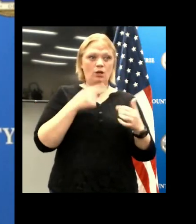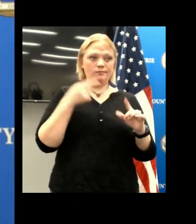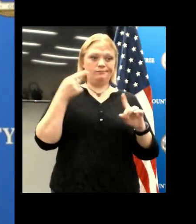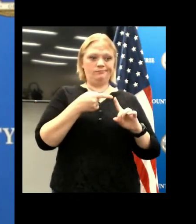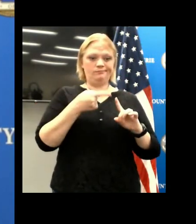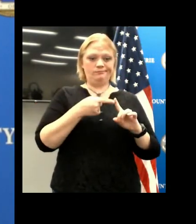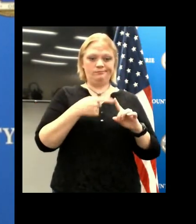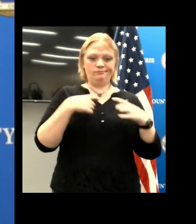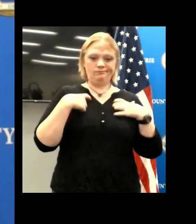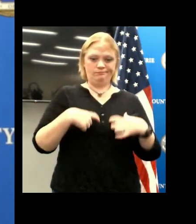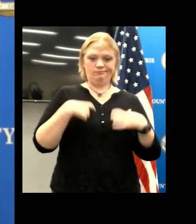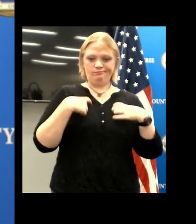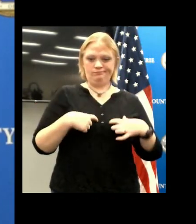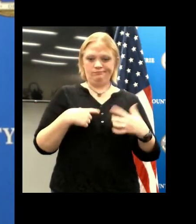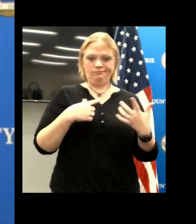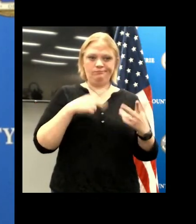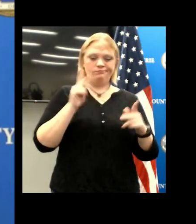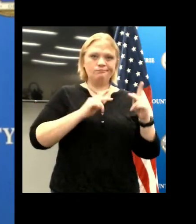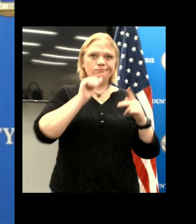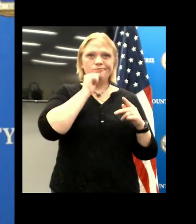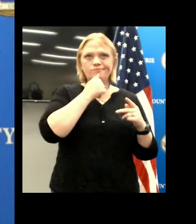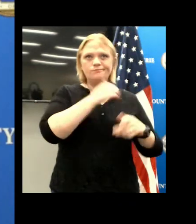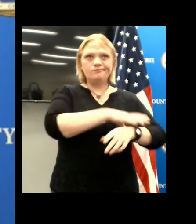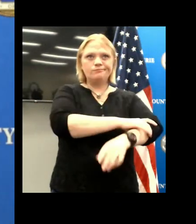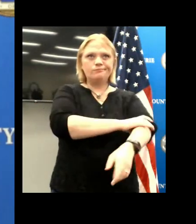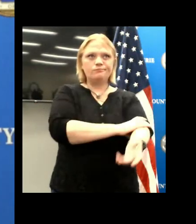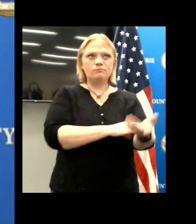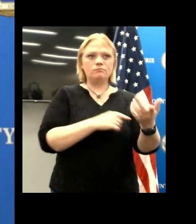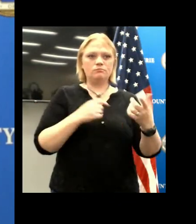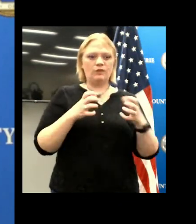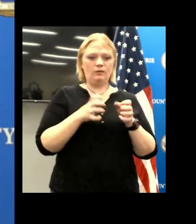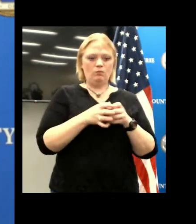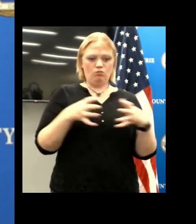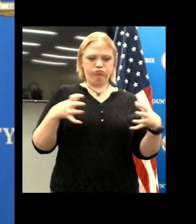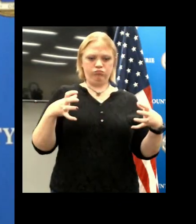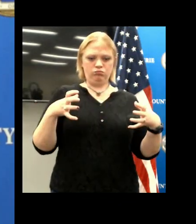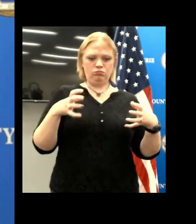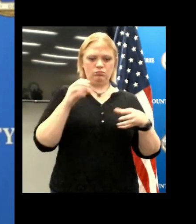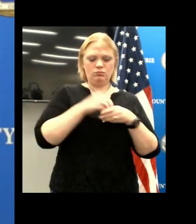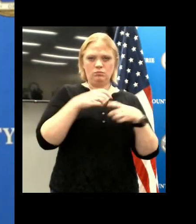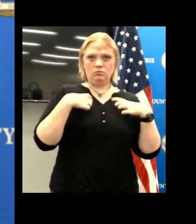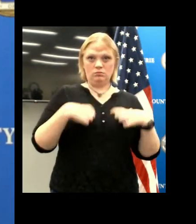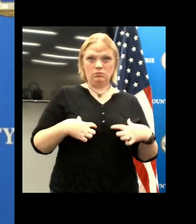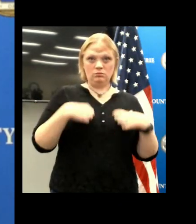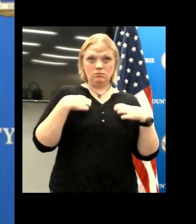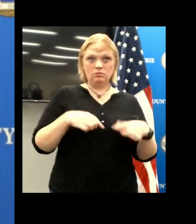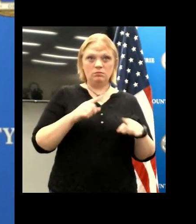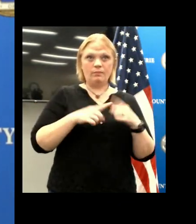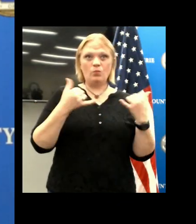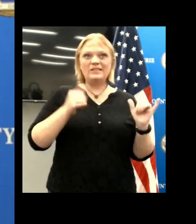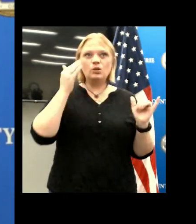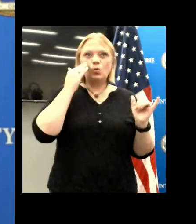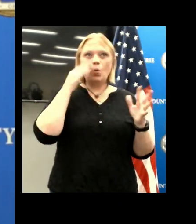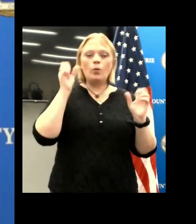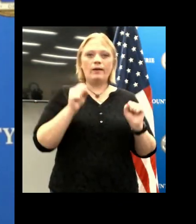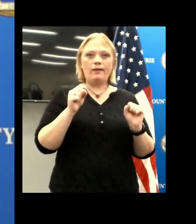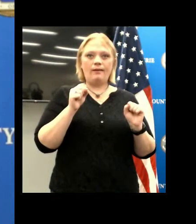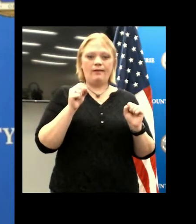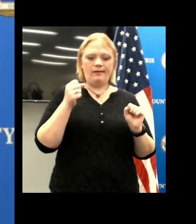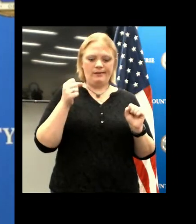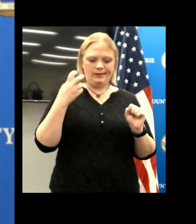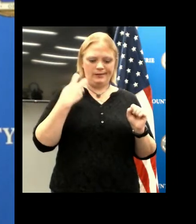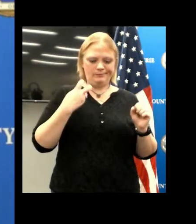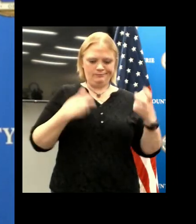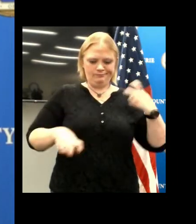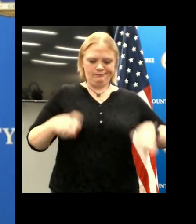people predominantly suffer, inflammation in the lungs, we still know that it can go to other organs.